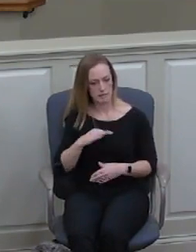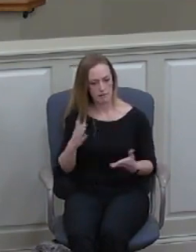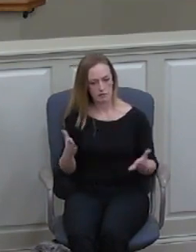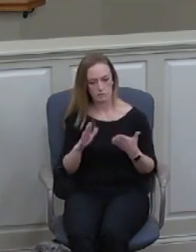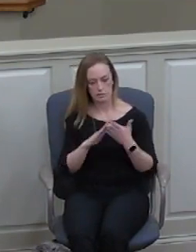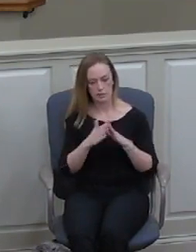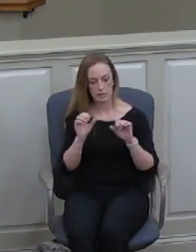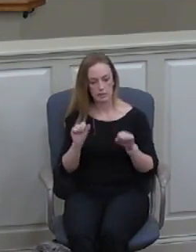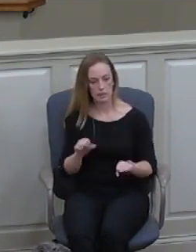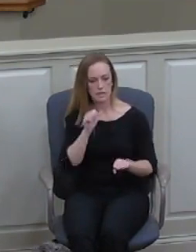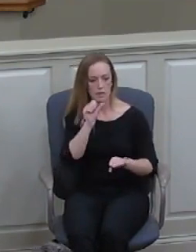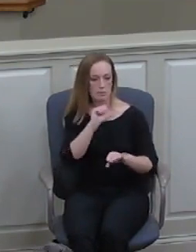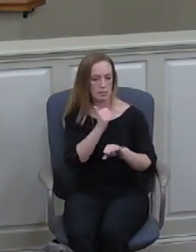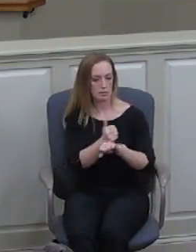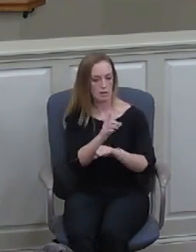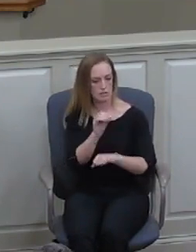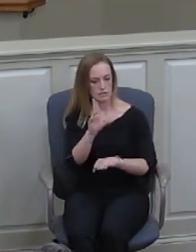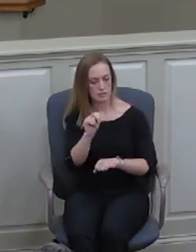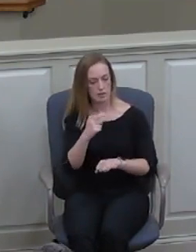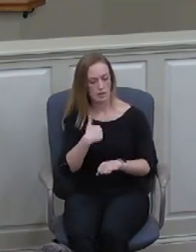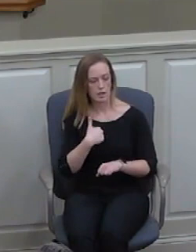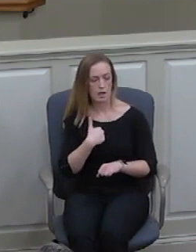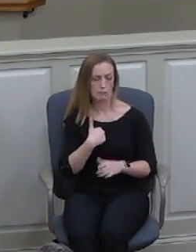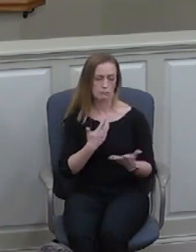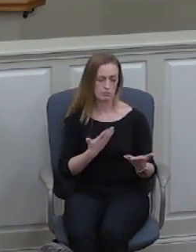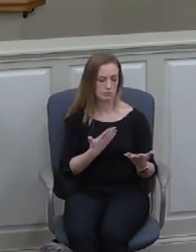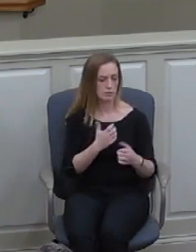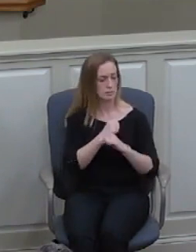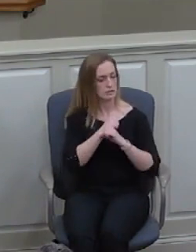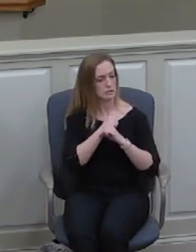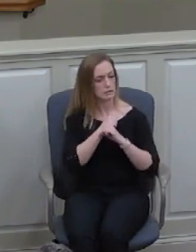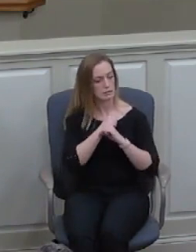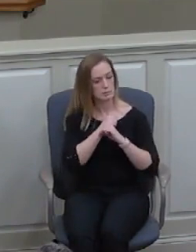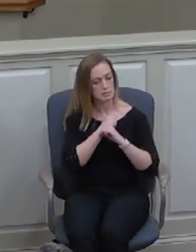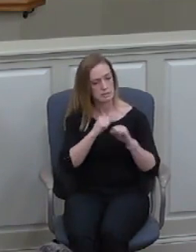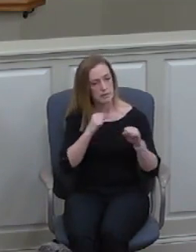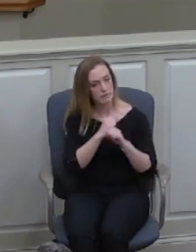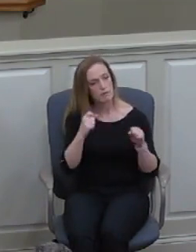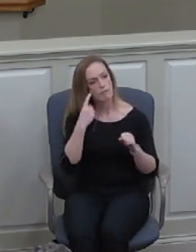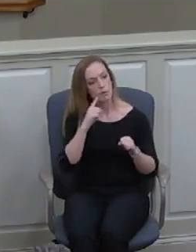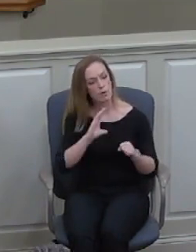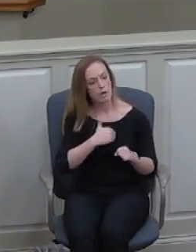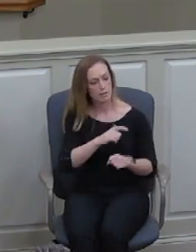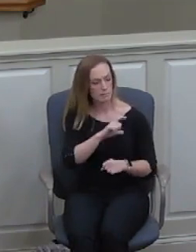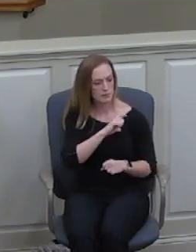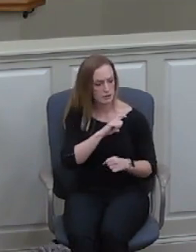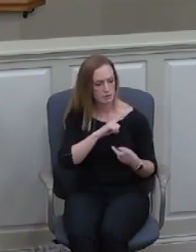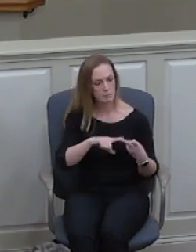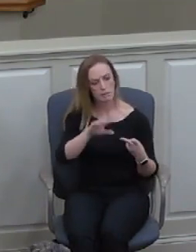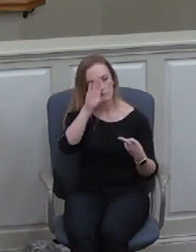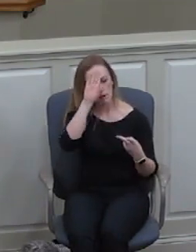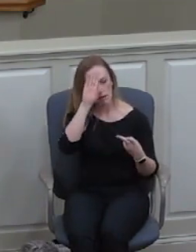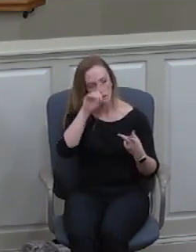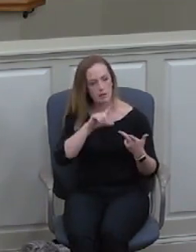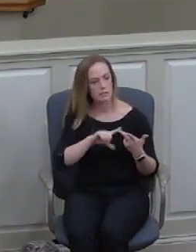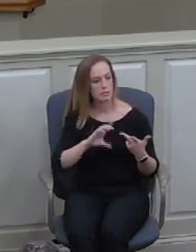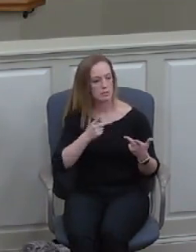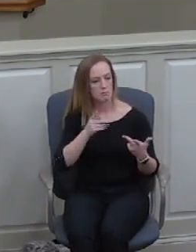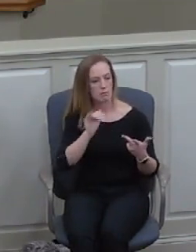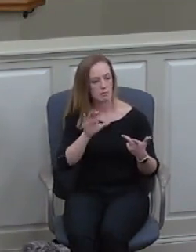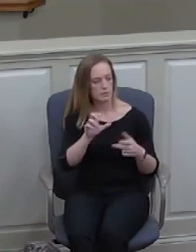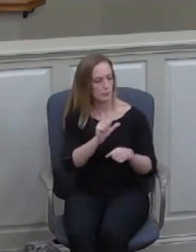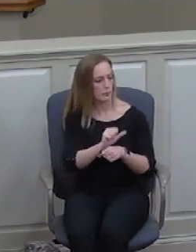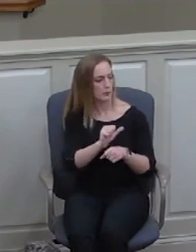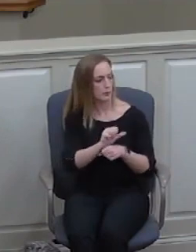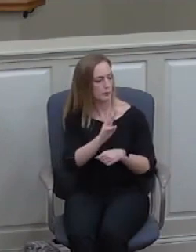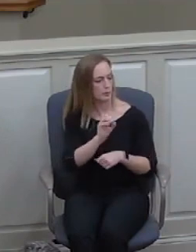best safety for our police officers, fire department, and our public works people. And I know you do too, but you're focusing on the primary, working